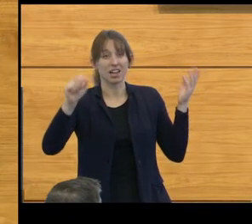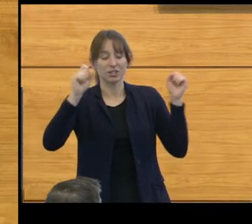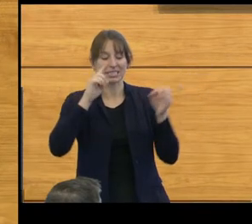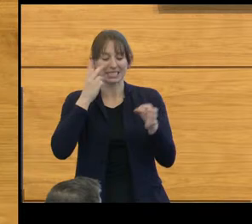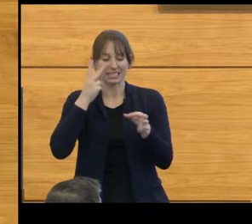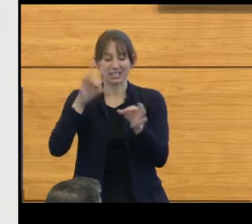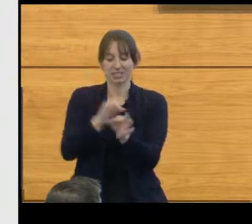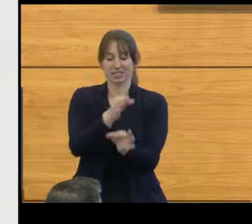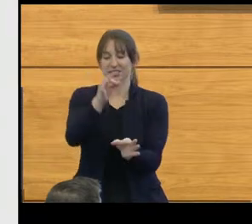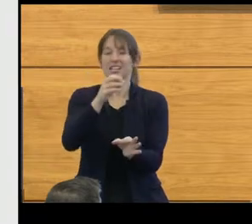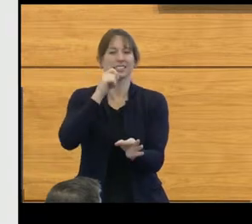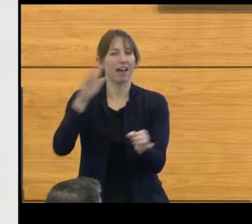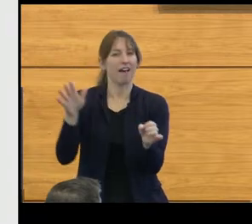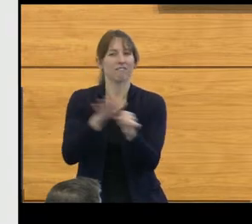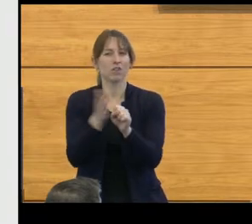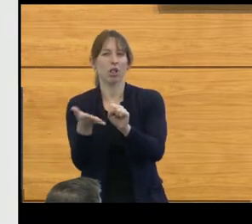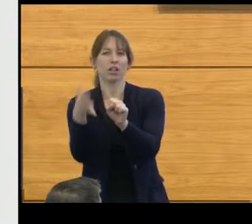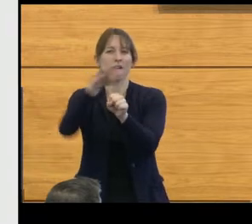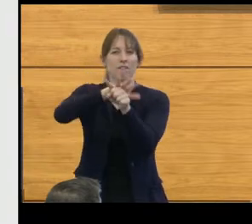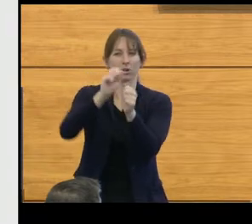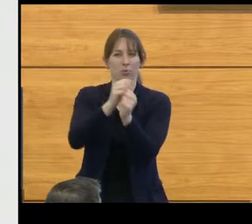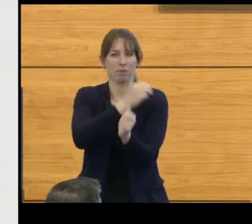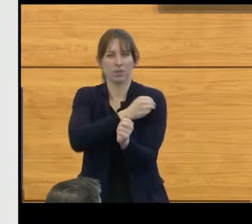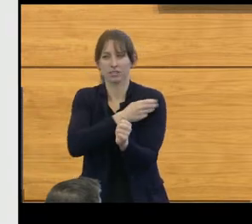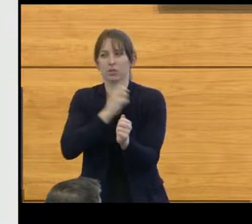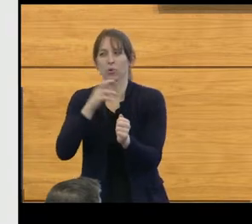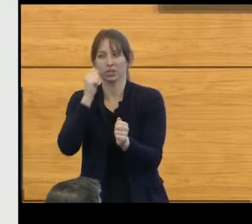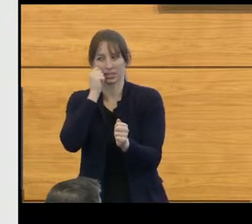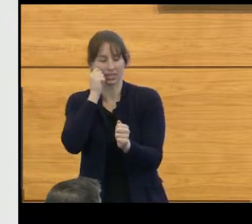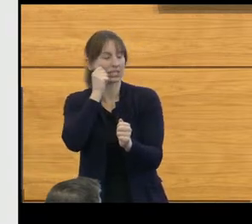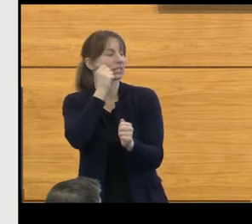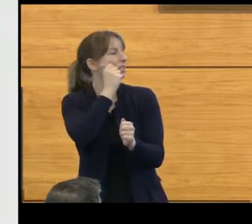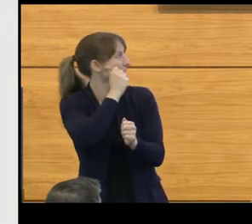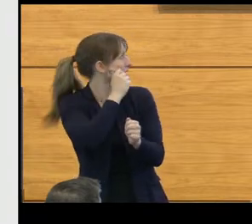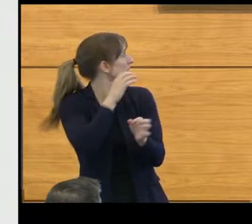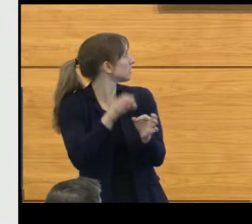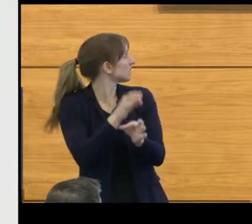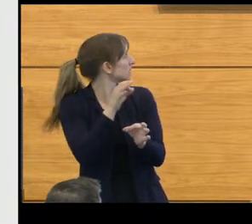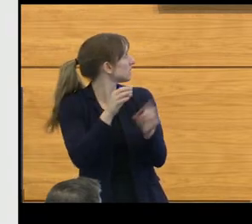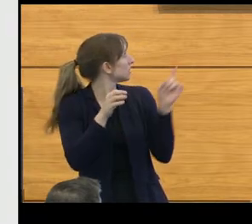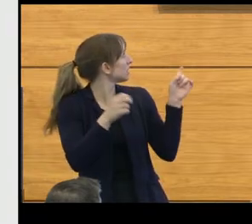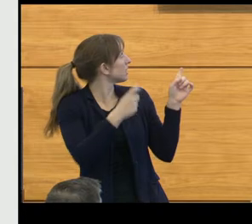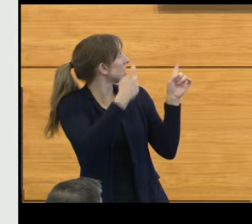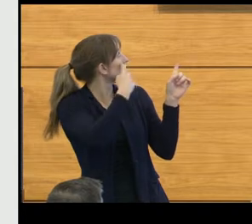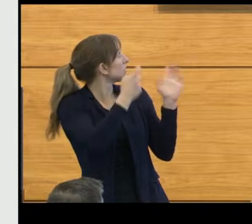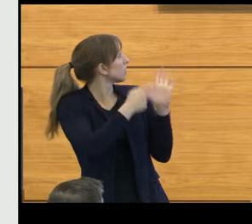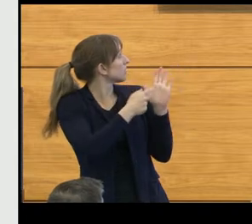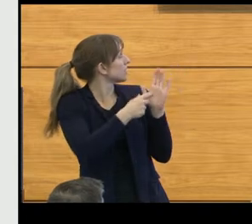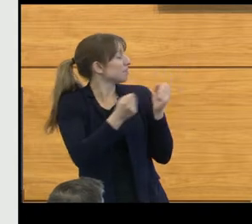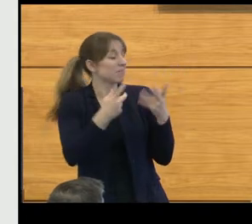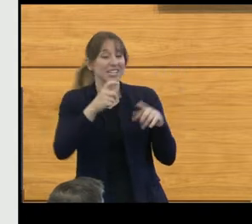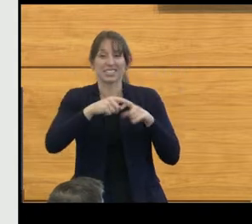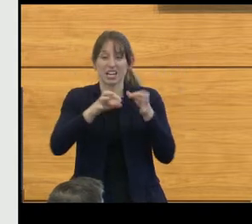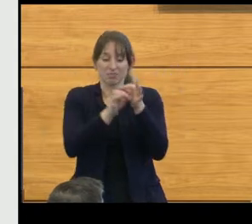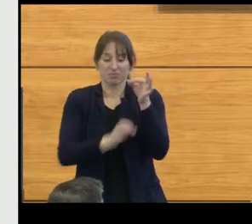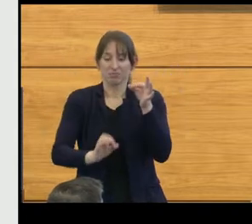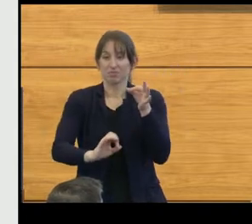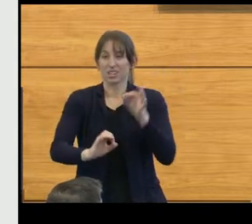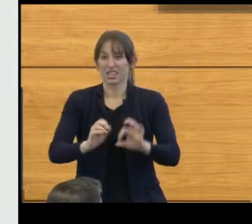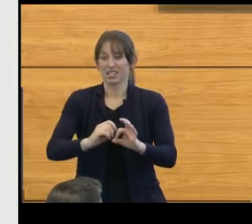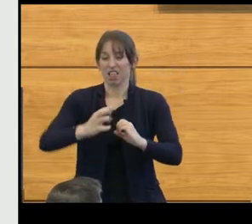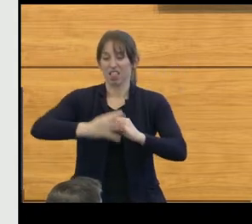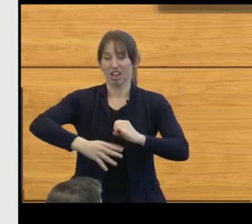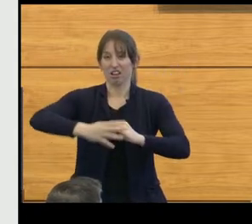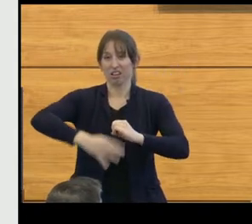skin or muscle. CSF, the cerebral spinal fluid, is often leaking. And in these children, once the spinal cord is